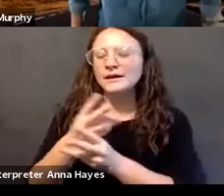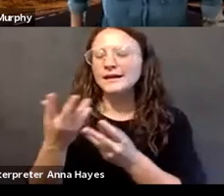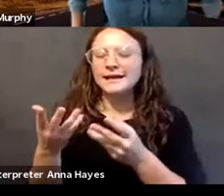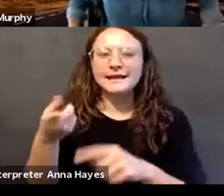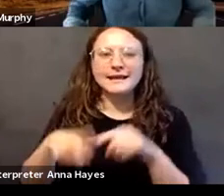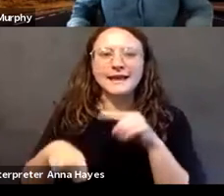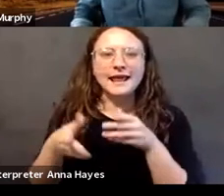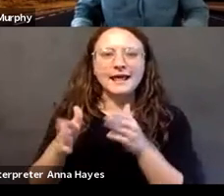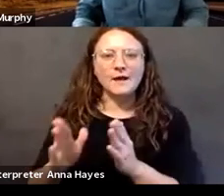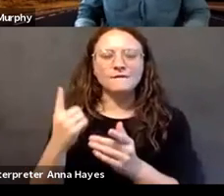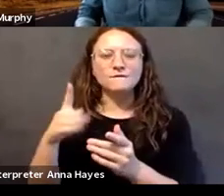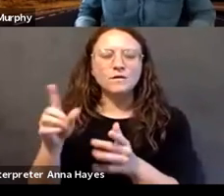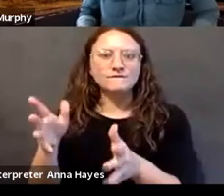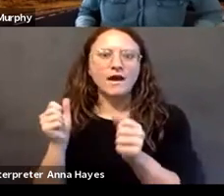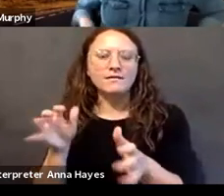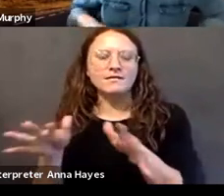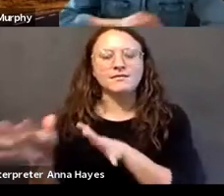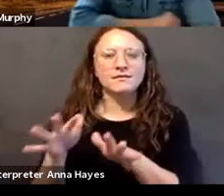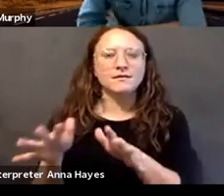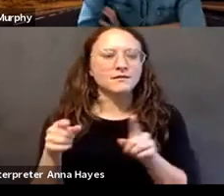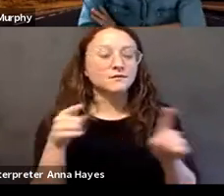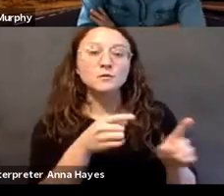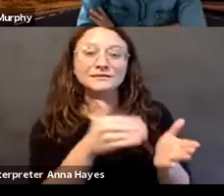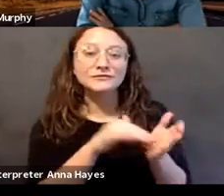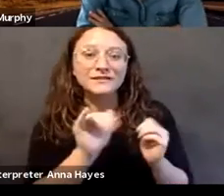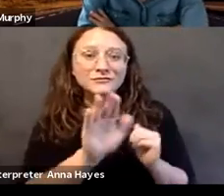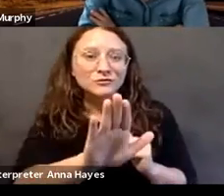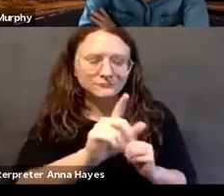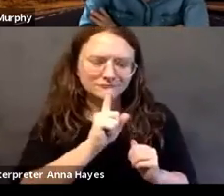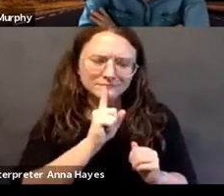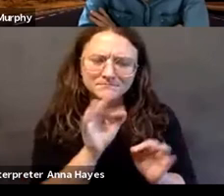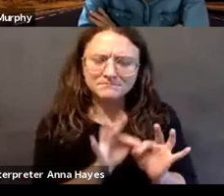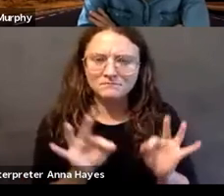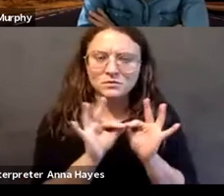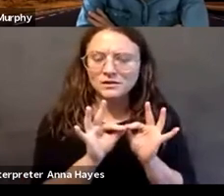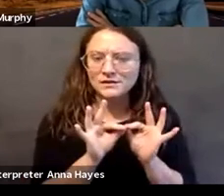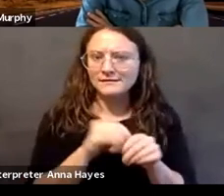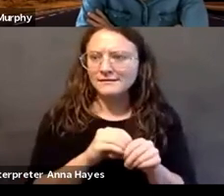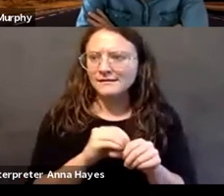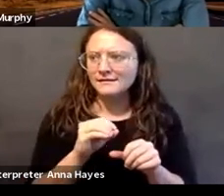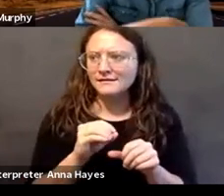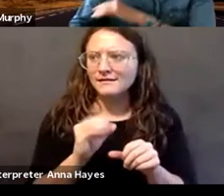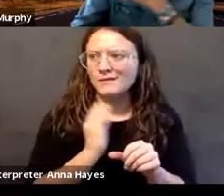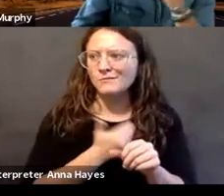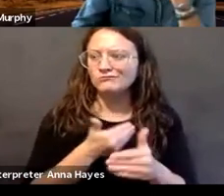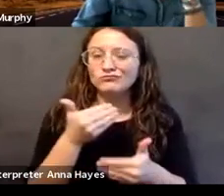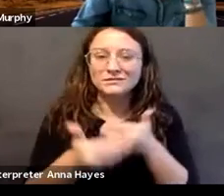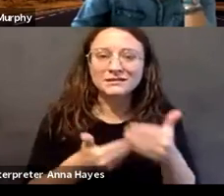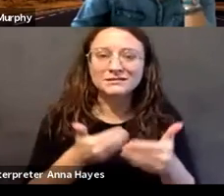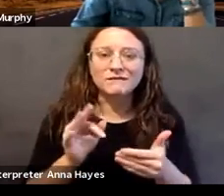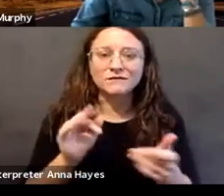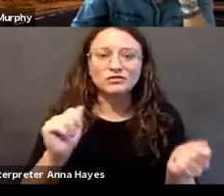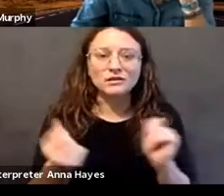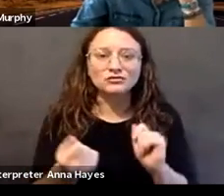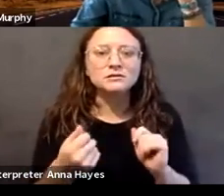environment doesn't allow. So centers like yours become incredibly important in this process, right? Because